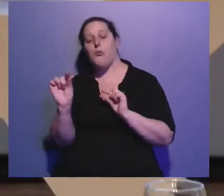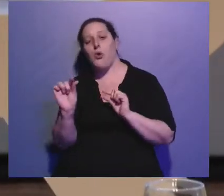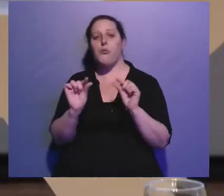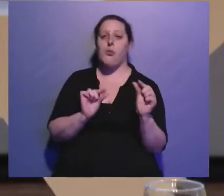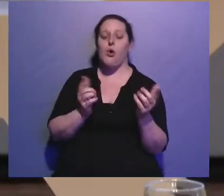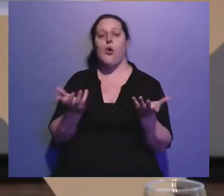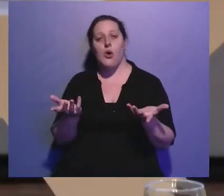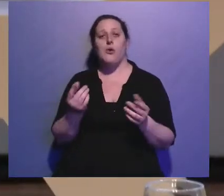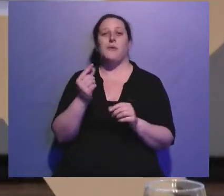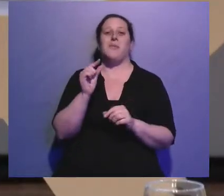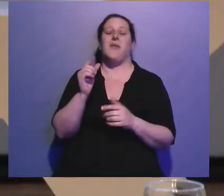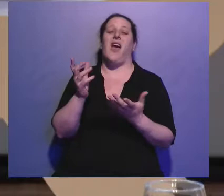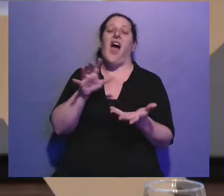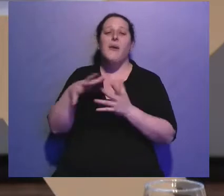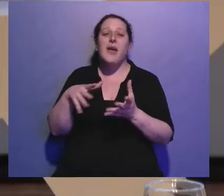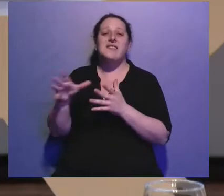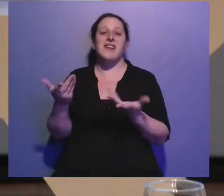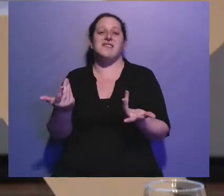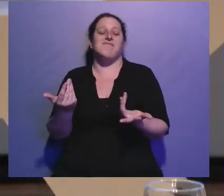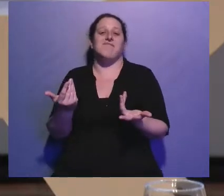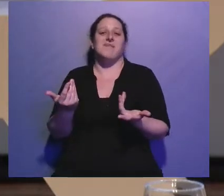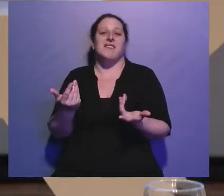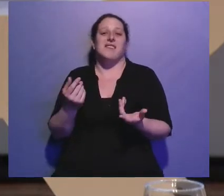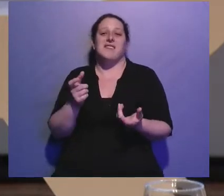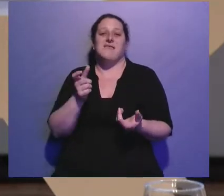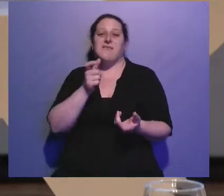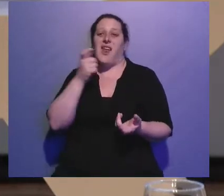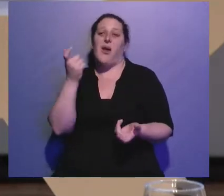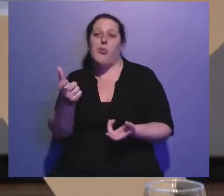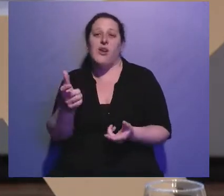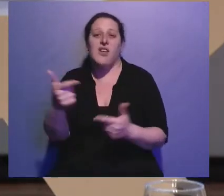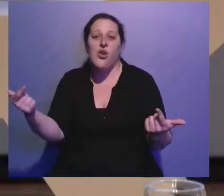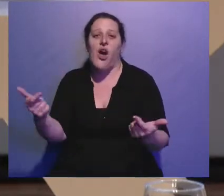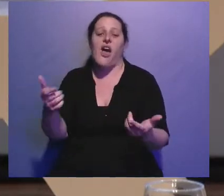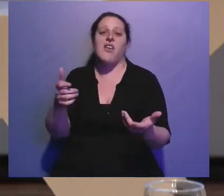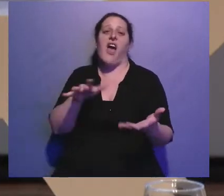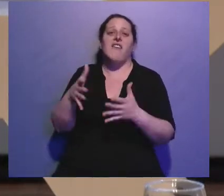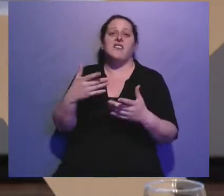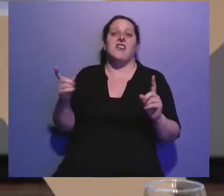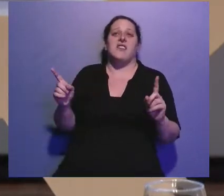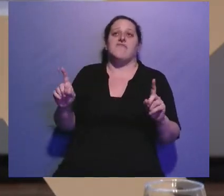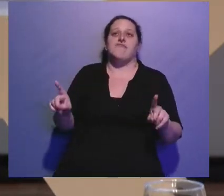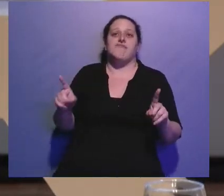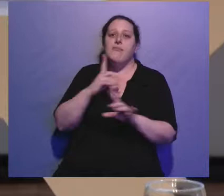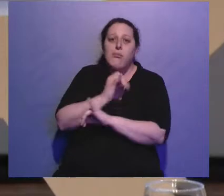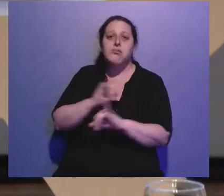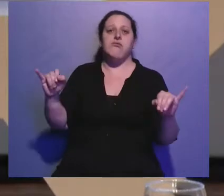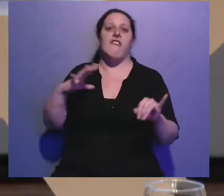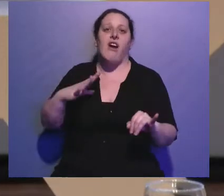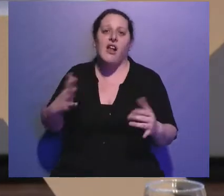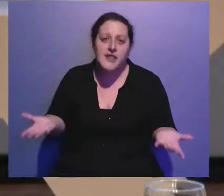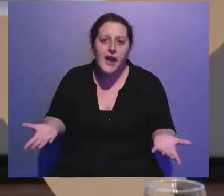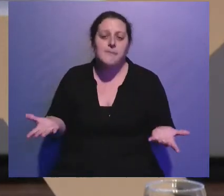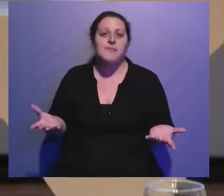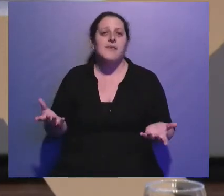to say which it is if there's no transparency. It's hard to say if the comment was actually received, if the signal got